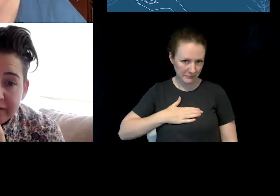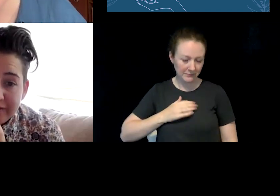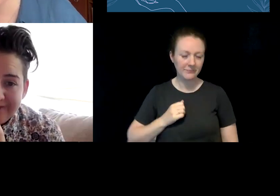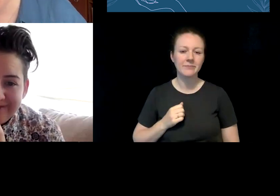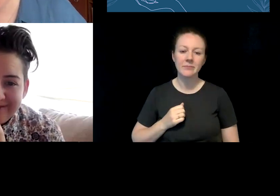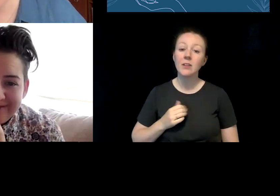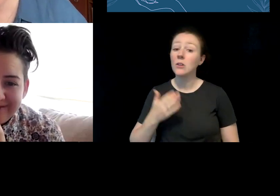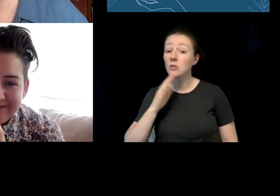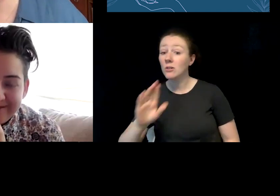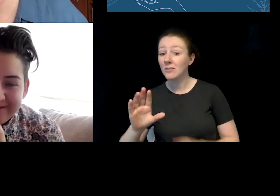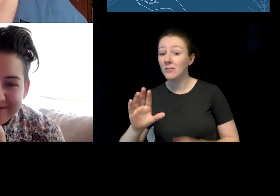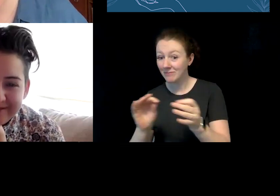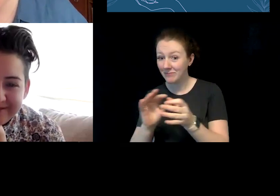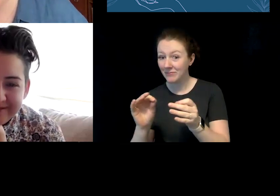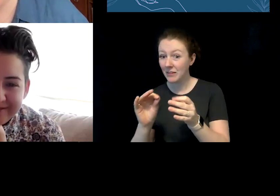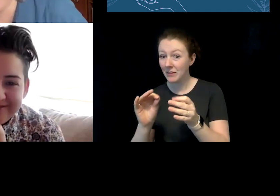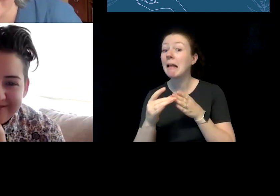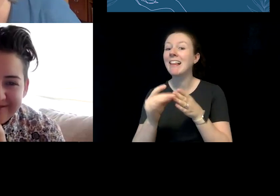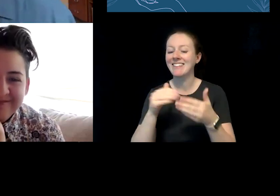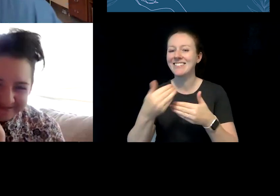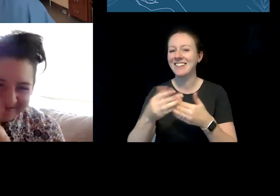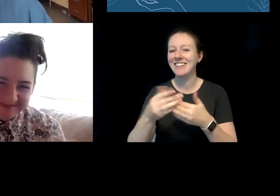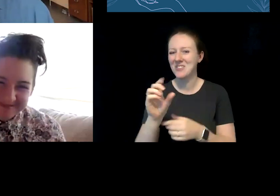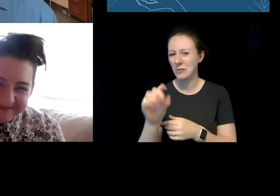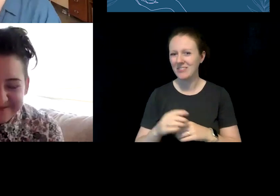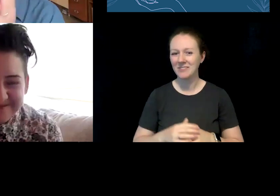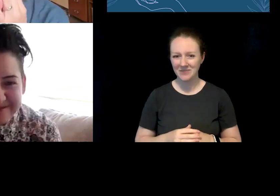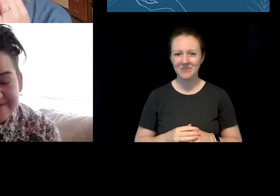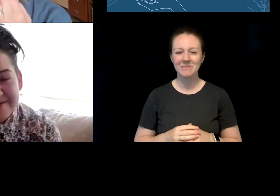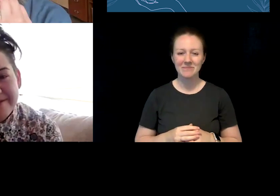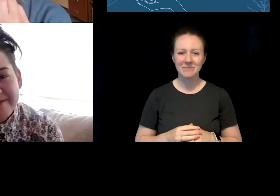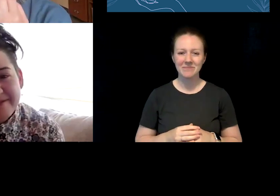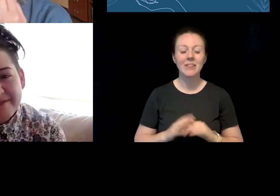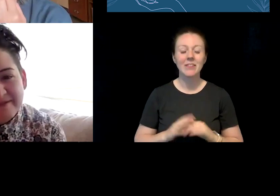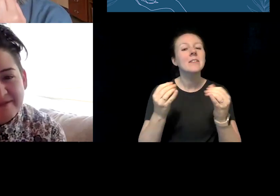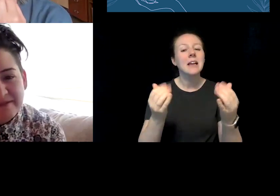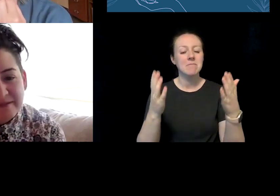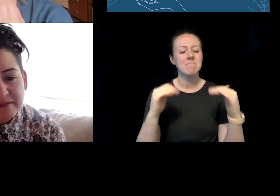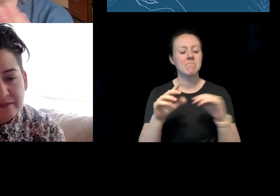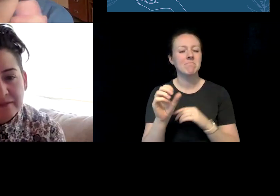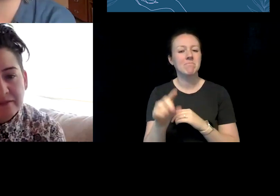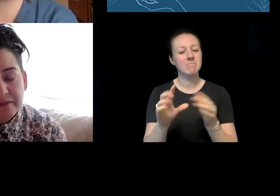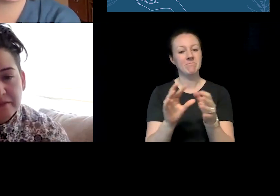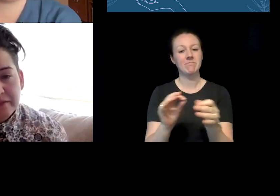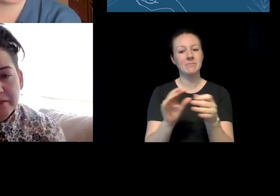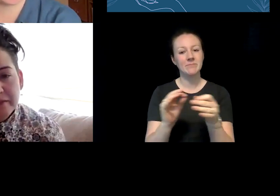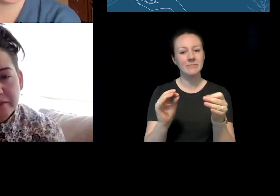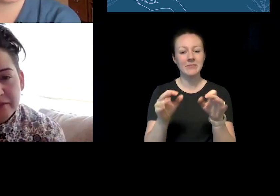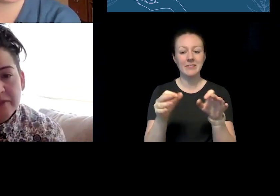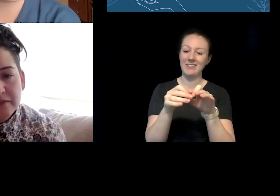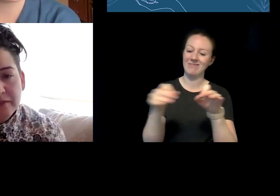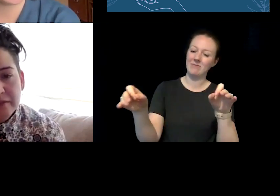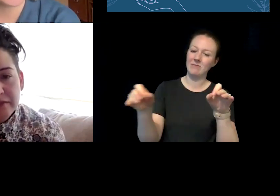Faye, you're a pro, to our next question, which I wanted to talk a little bit about the definition of